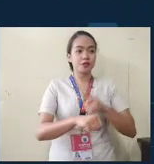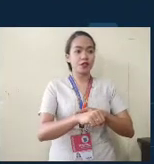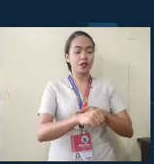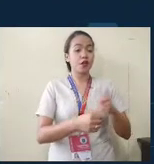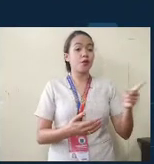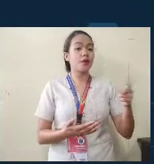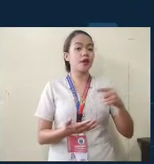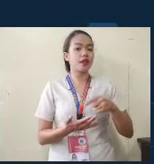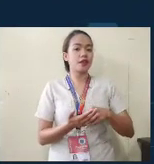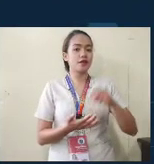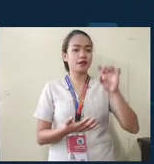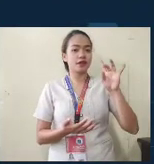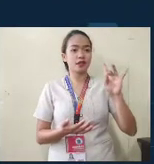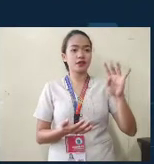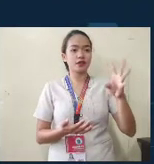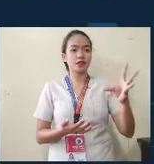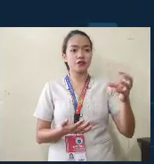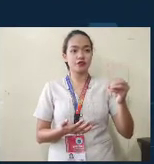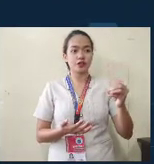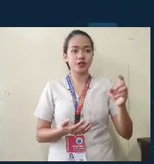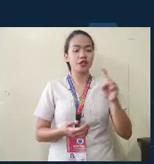Electromechanical period, dated